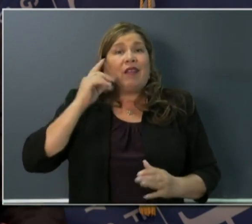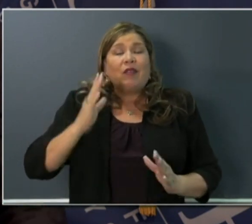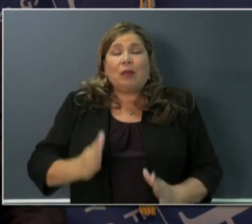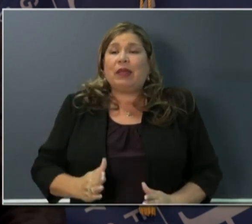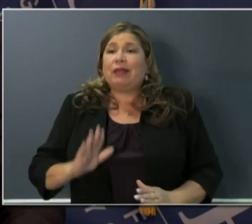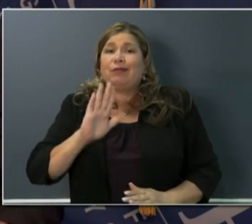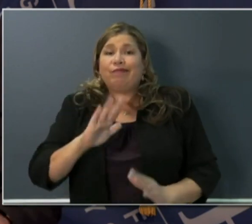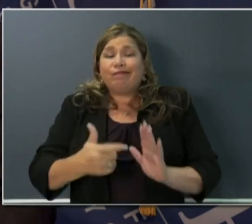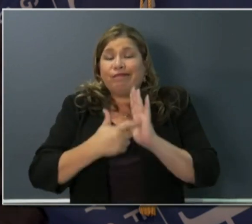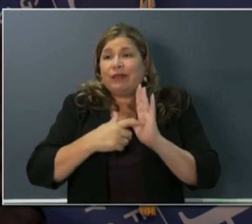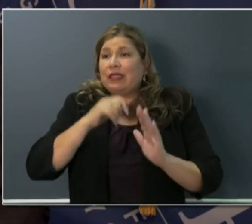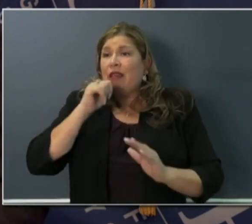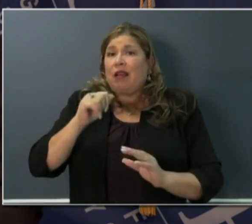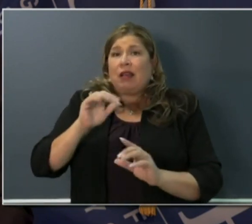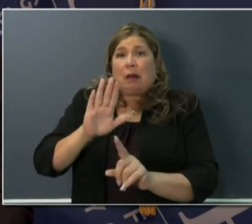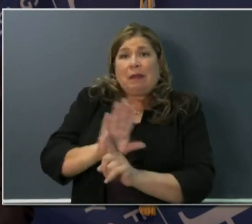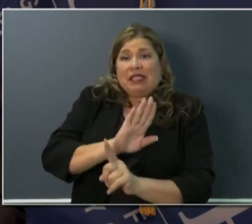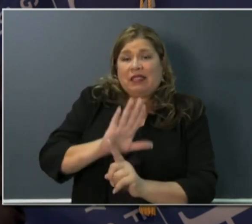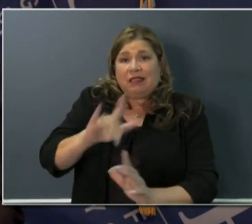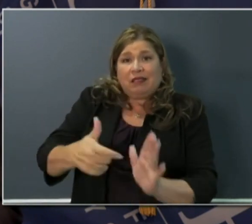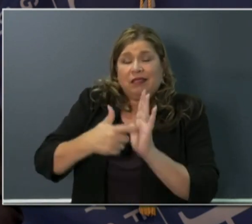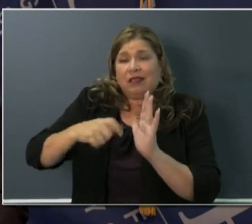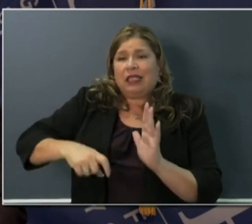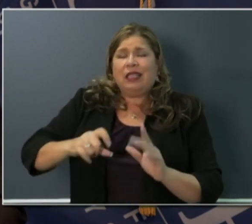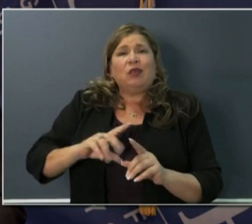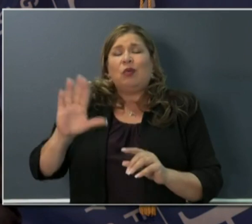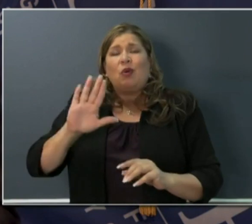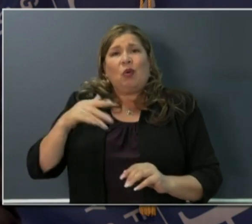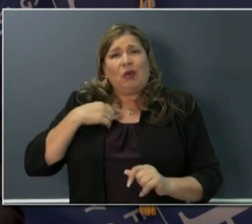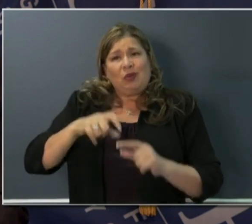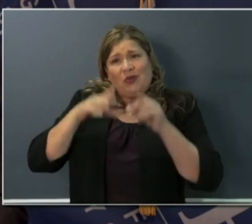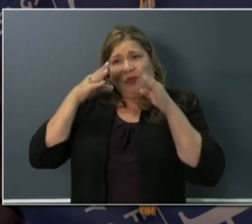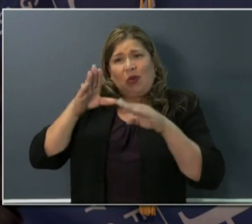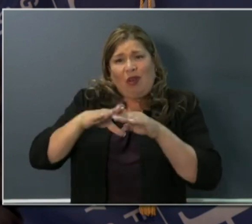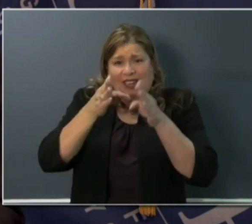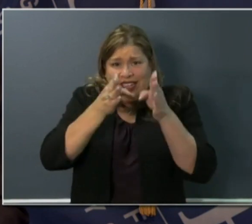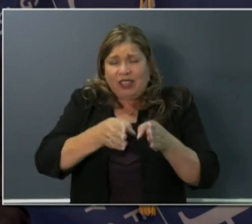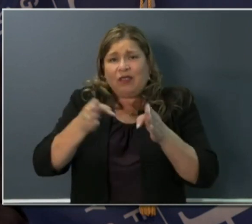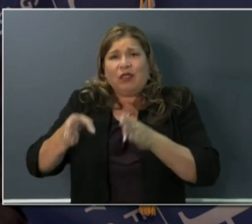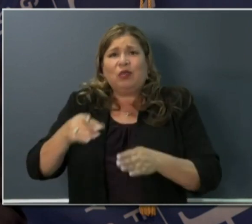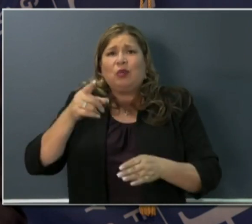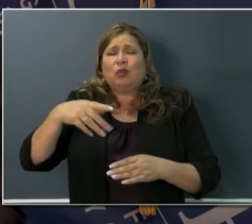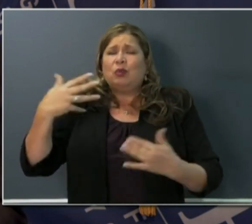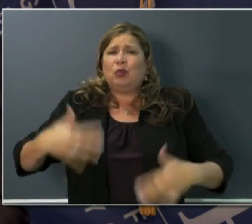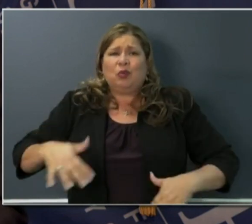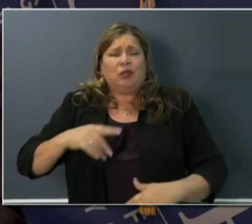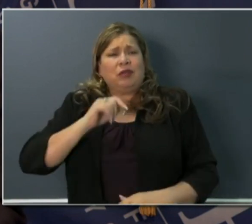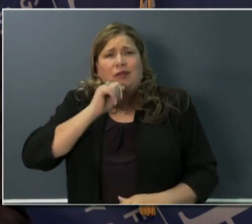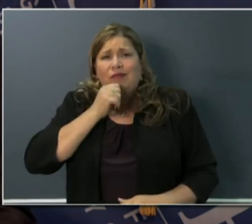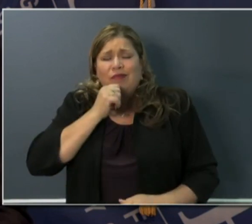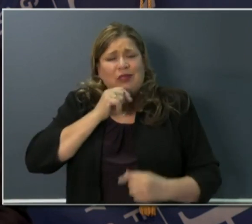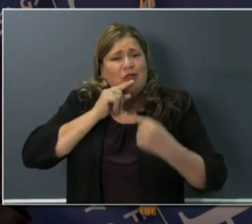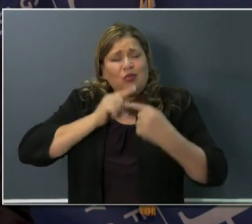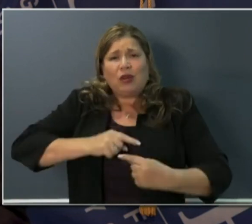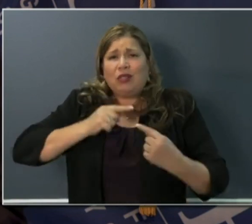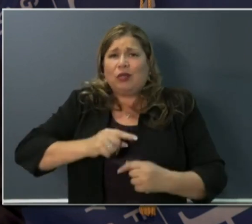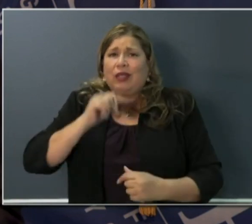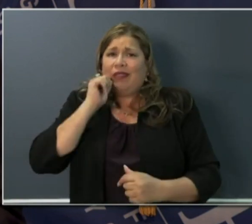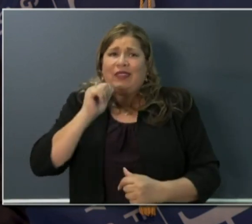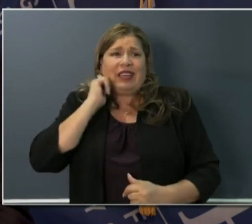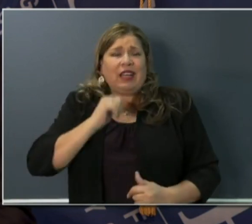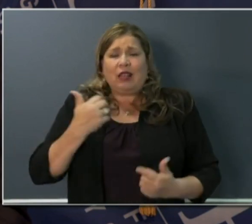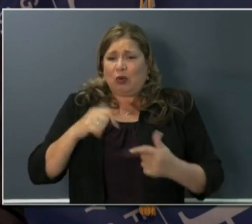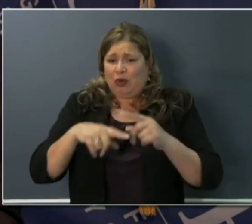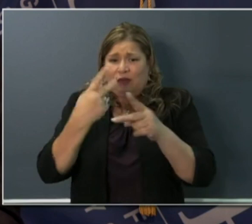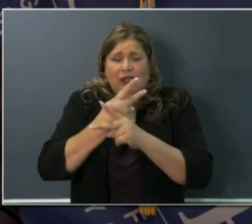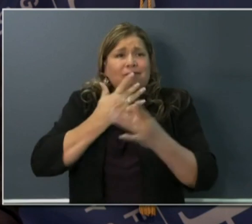of business, but on the faces of individuals day in and day out that are struggling to make ends meet, struggling to feed their family,